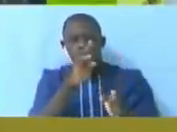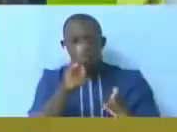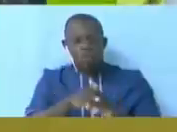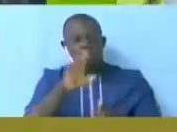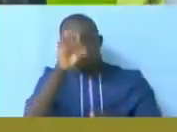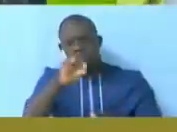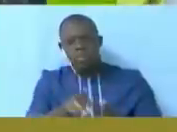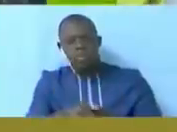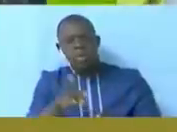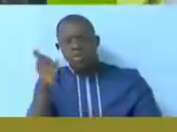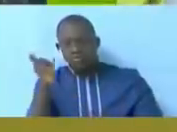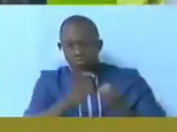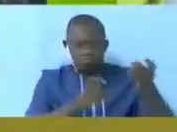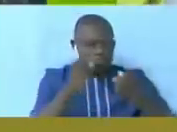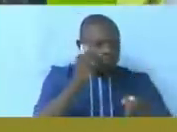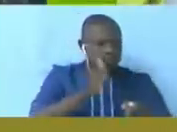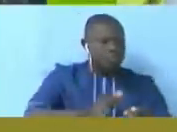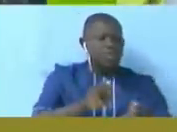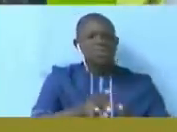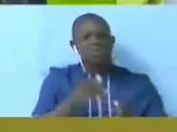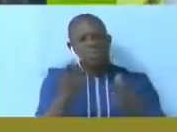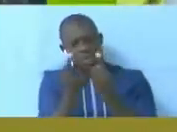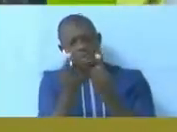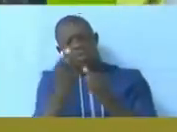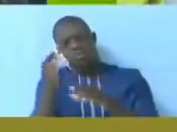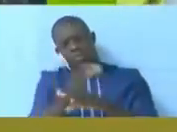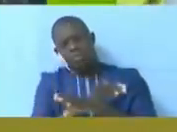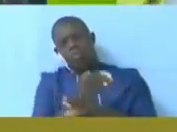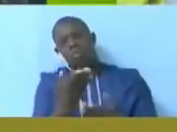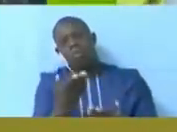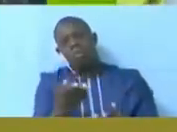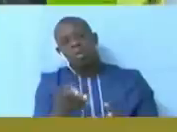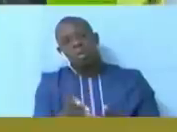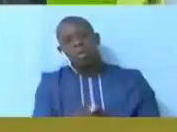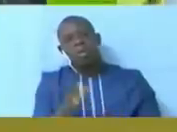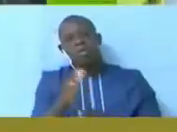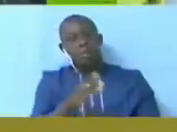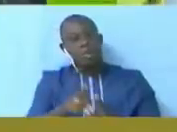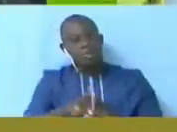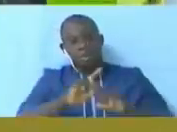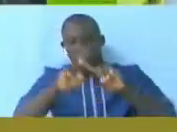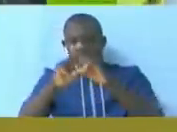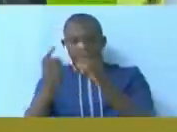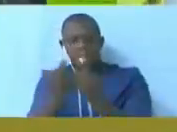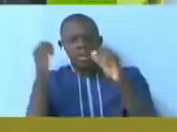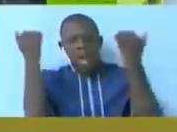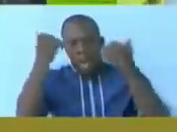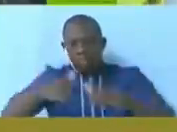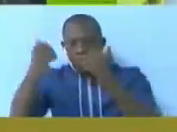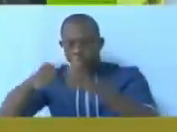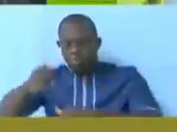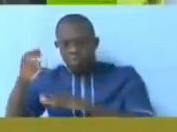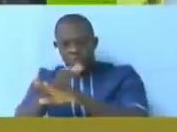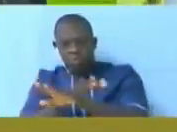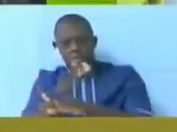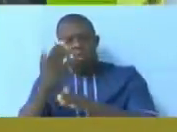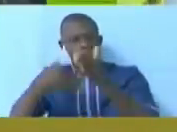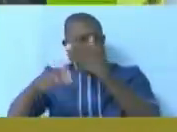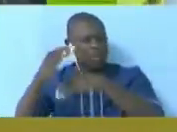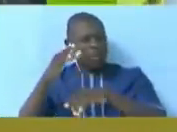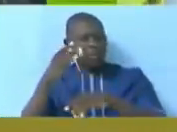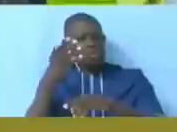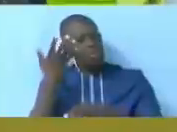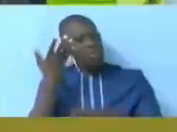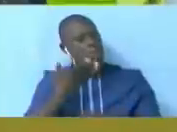mul boinkang ne ninjorang wala riba fume robbery. At the material time, those robberies were taking place. Oh, what wala unying robbery ni men boinkang